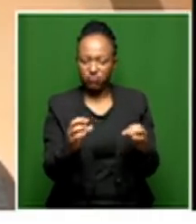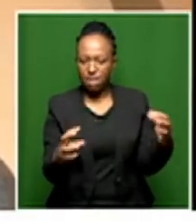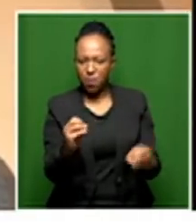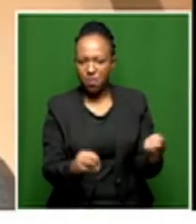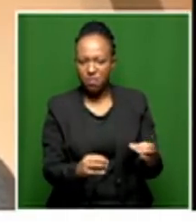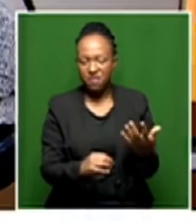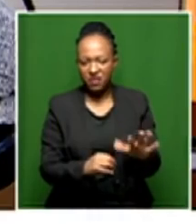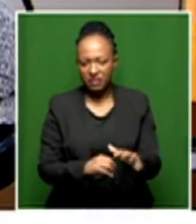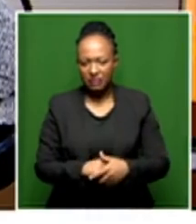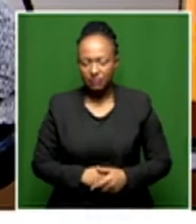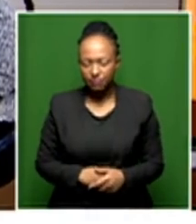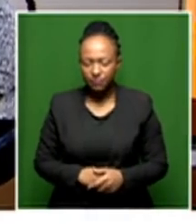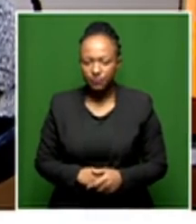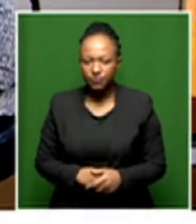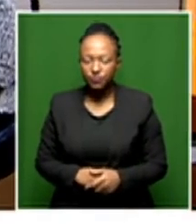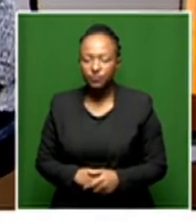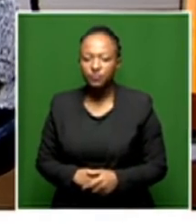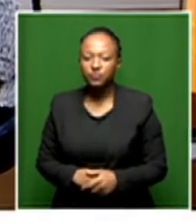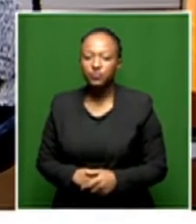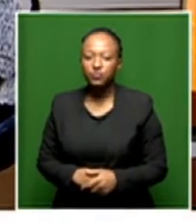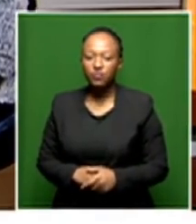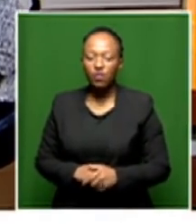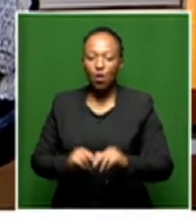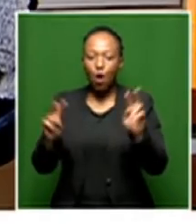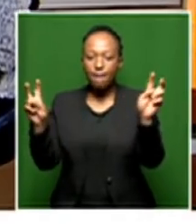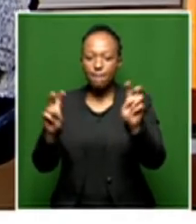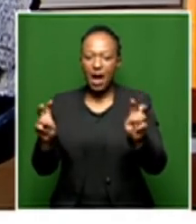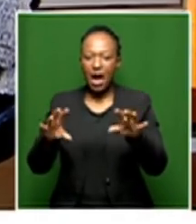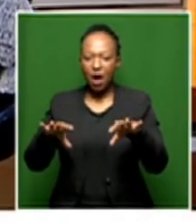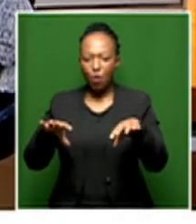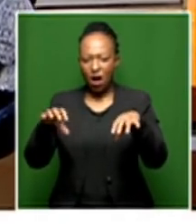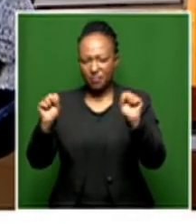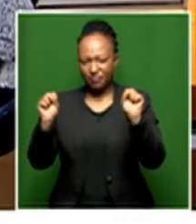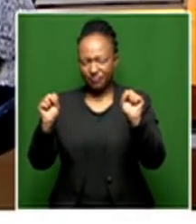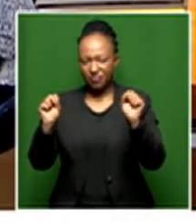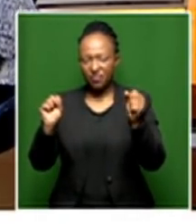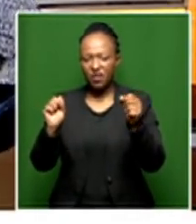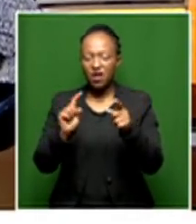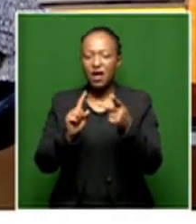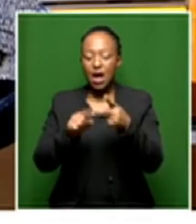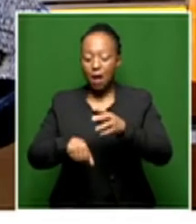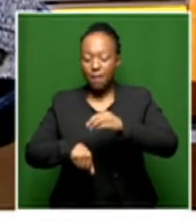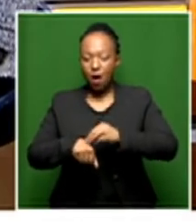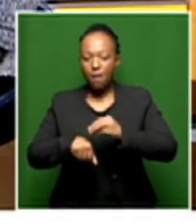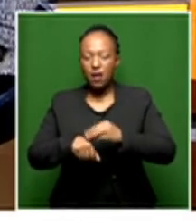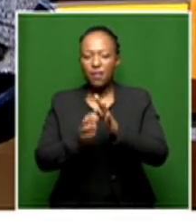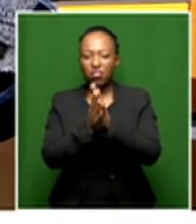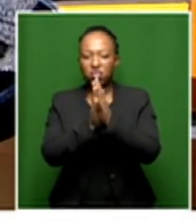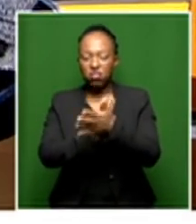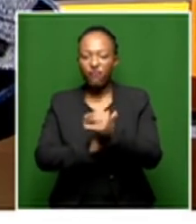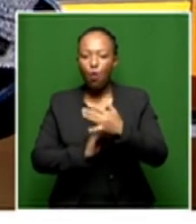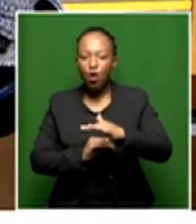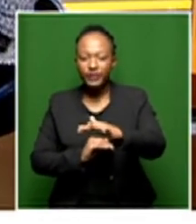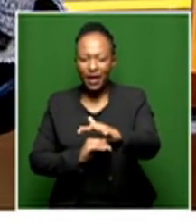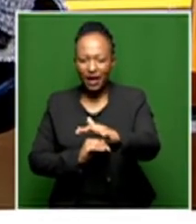So with regard to these sort of power interruptions, power failures, and the attendant problems that it causes for water